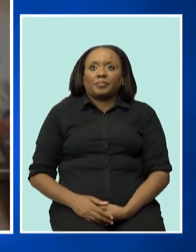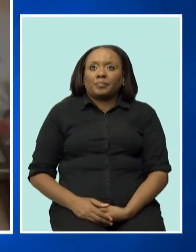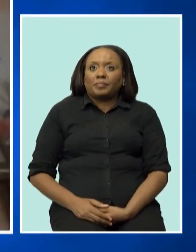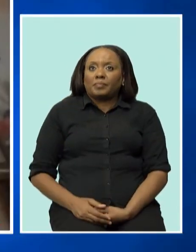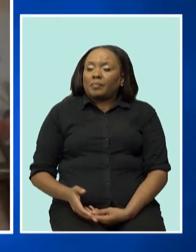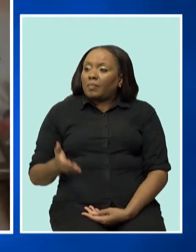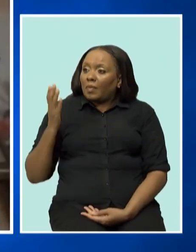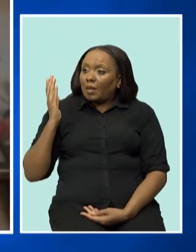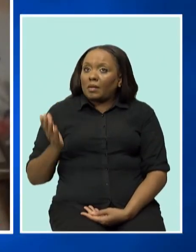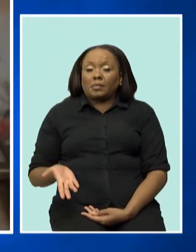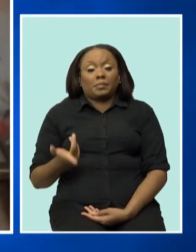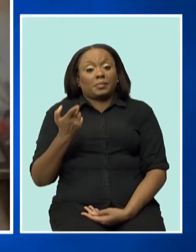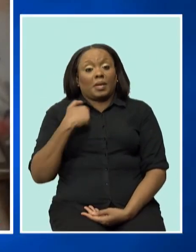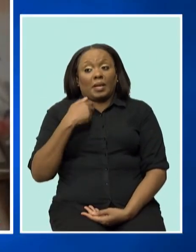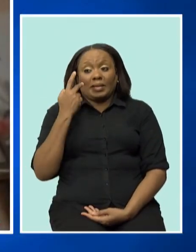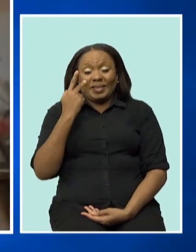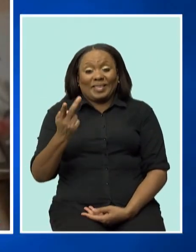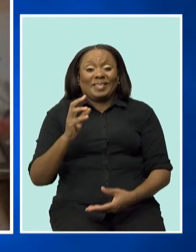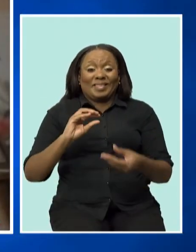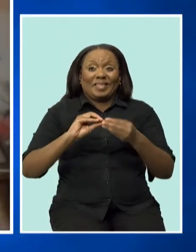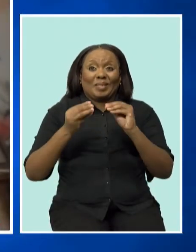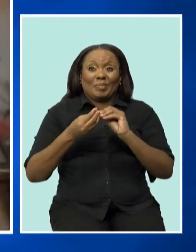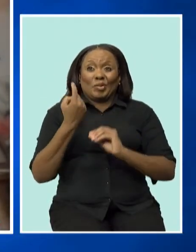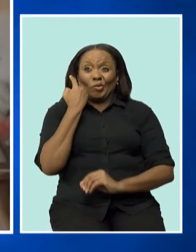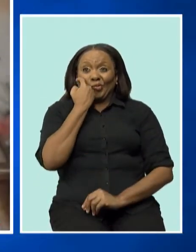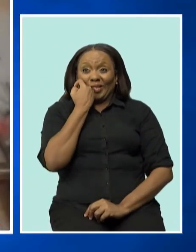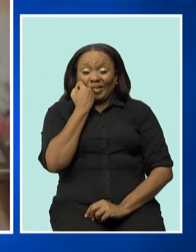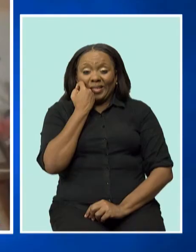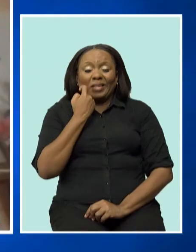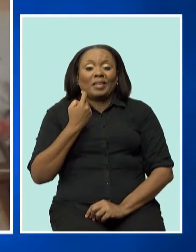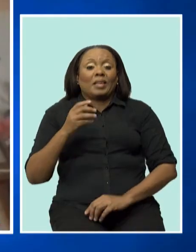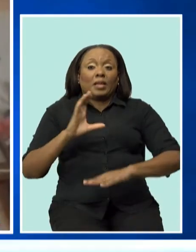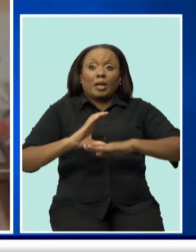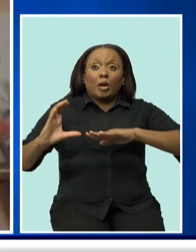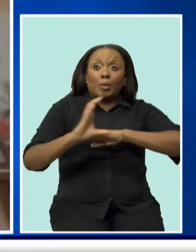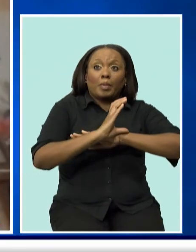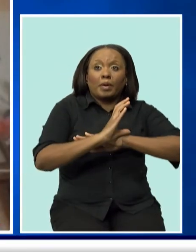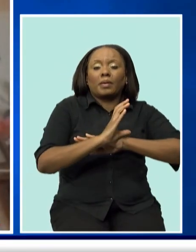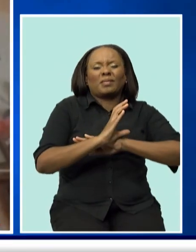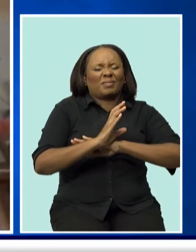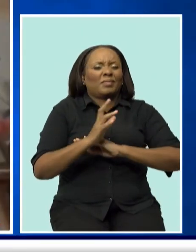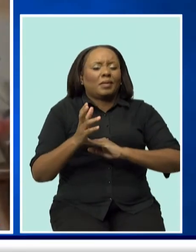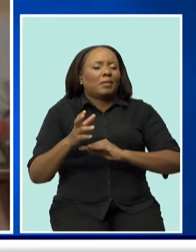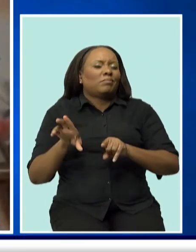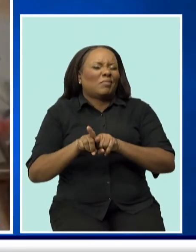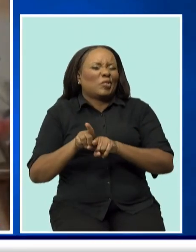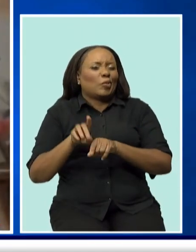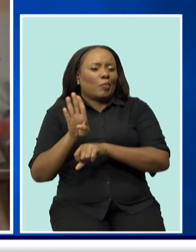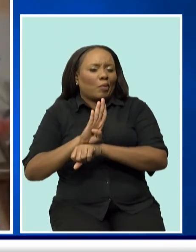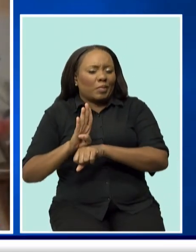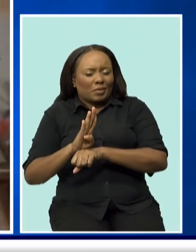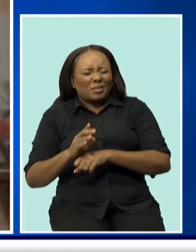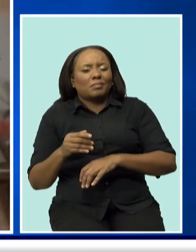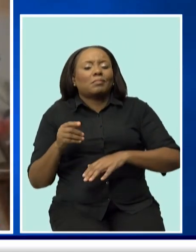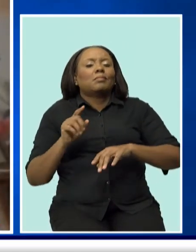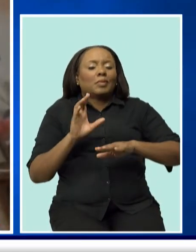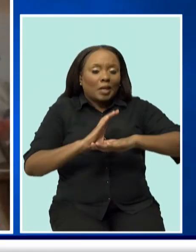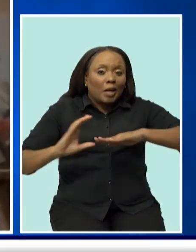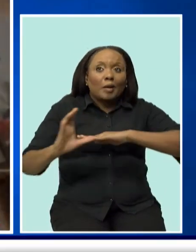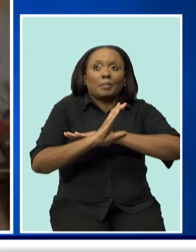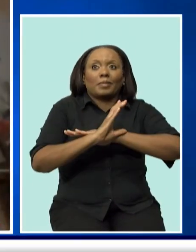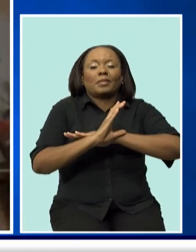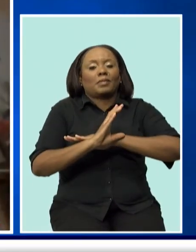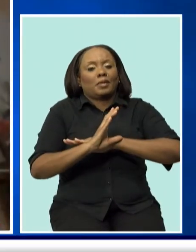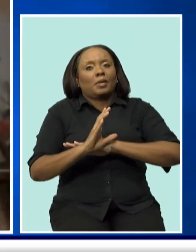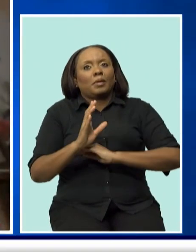that I've seen recently, the Caribbean region, and of course Barbados in that, despite the major dislocations